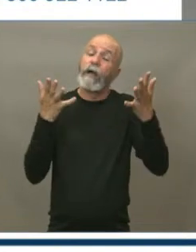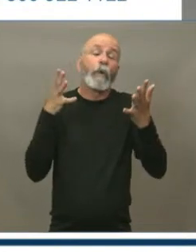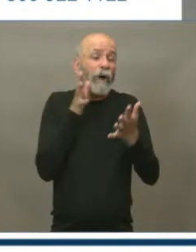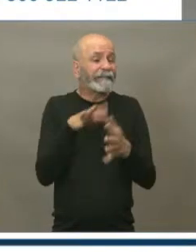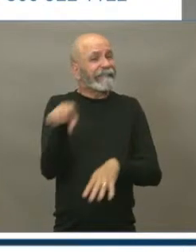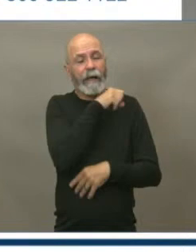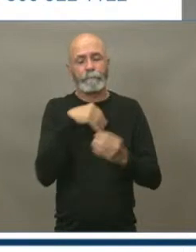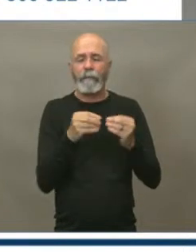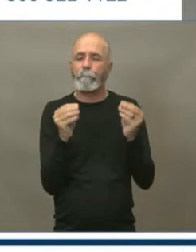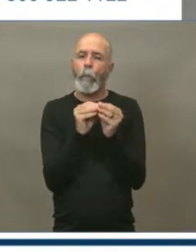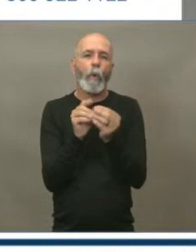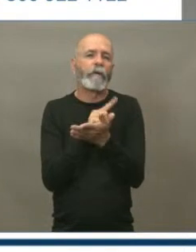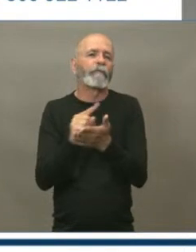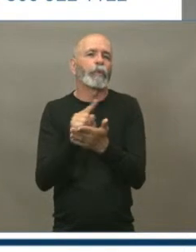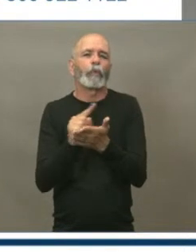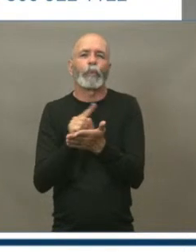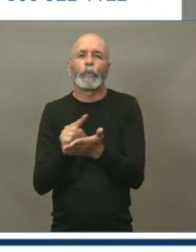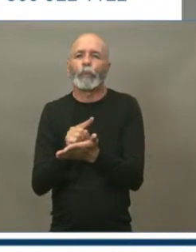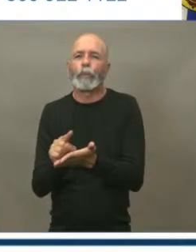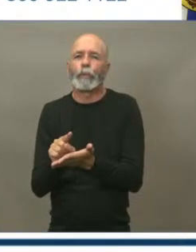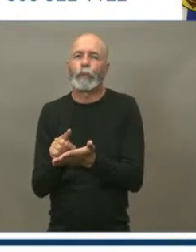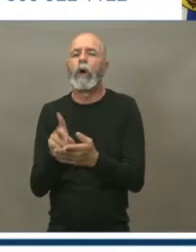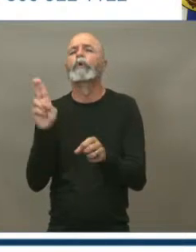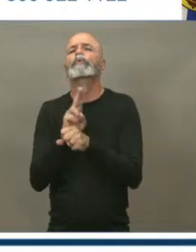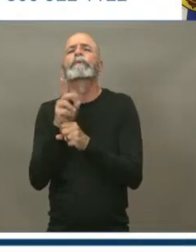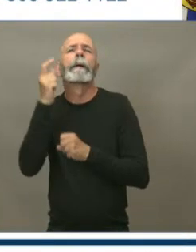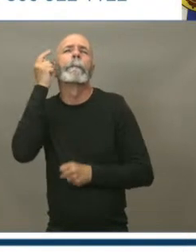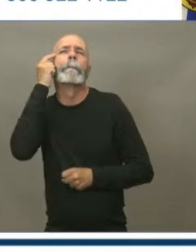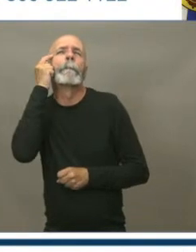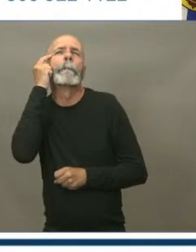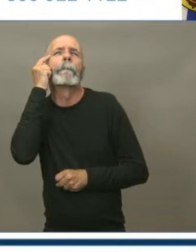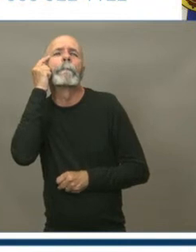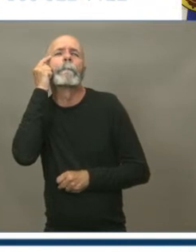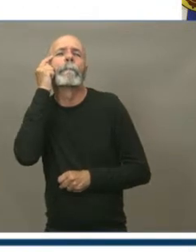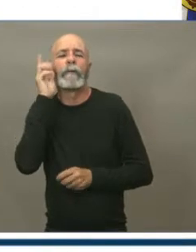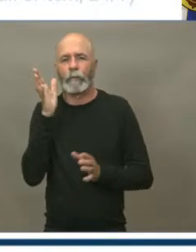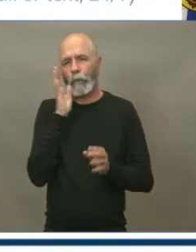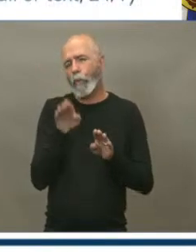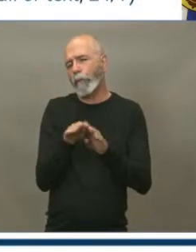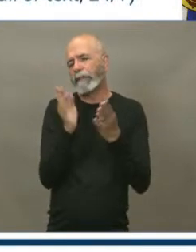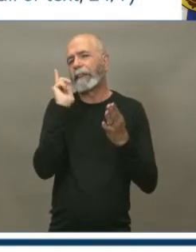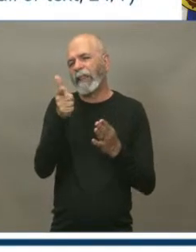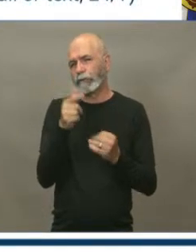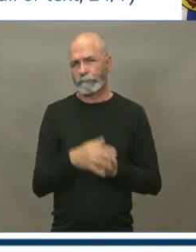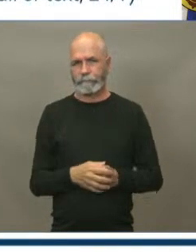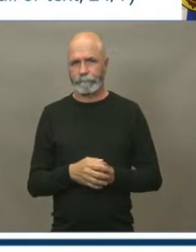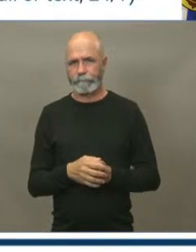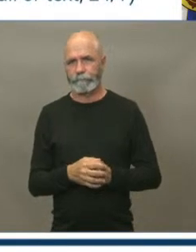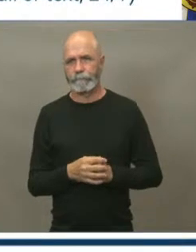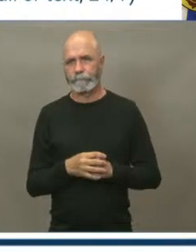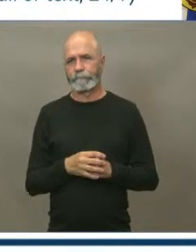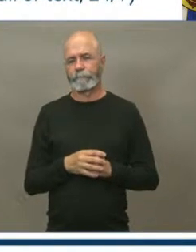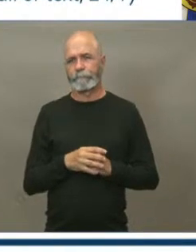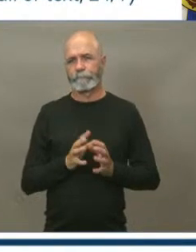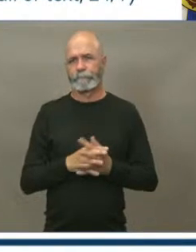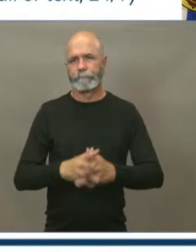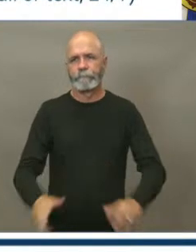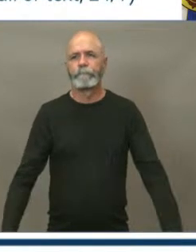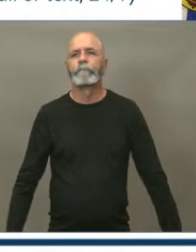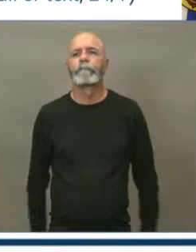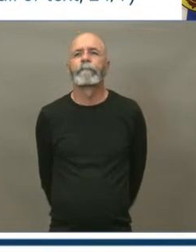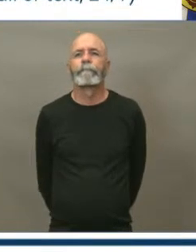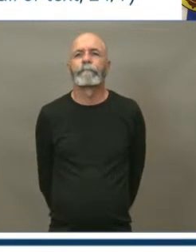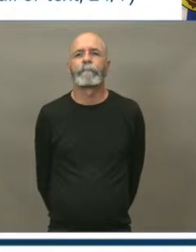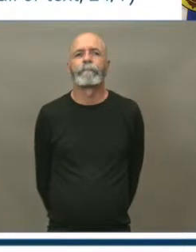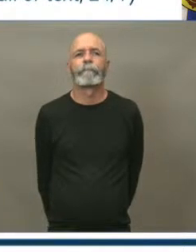how we might start to reopen. Go ahead, Nabal, with your follow-up. Thank you for that. Dr. Strang, you said